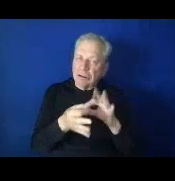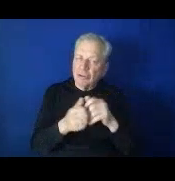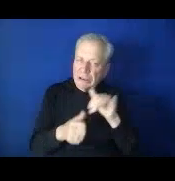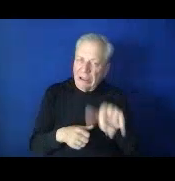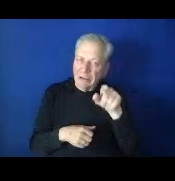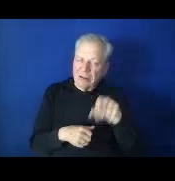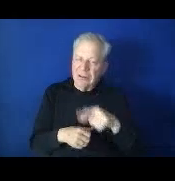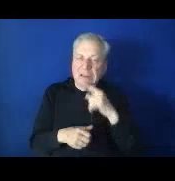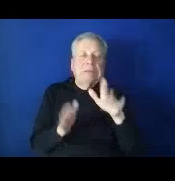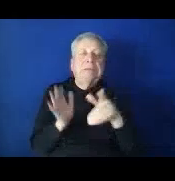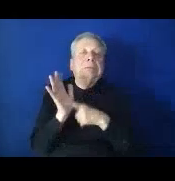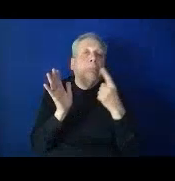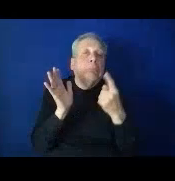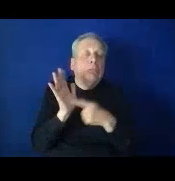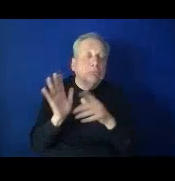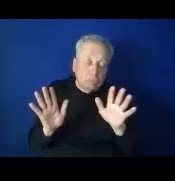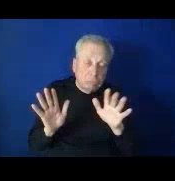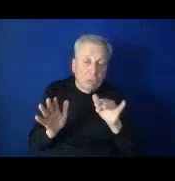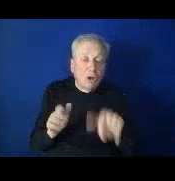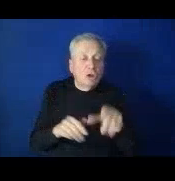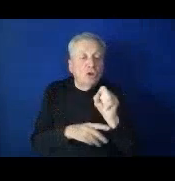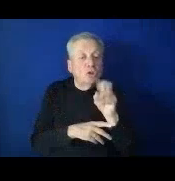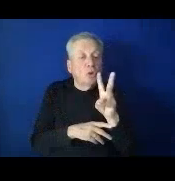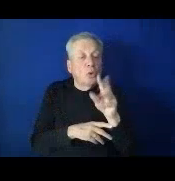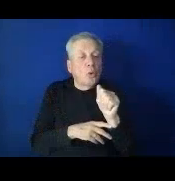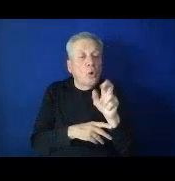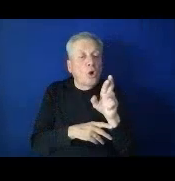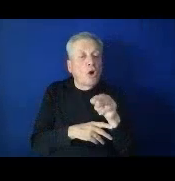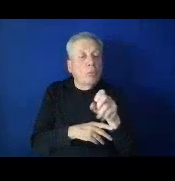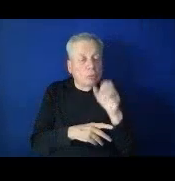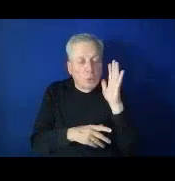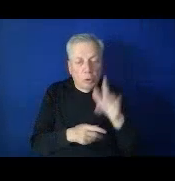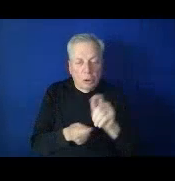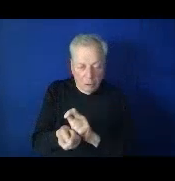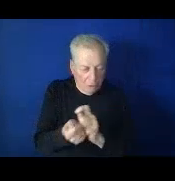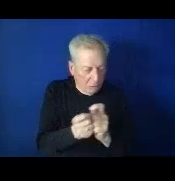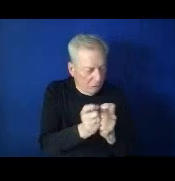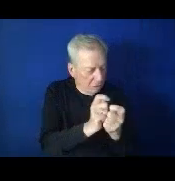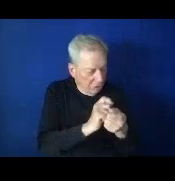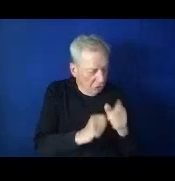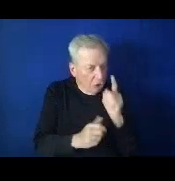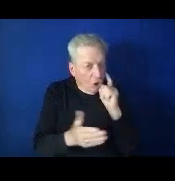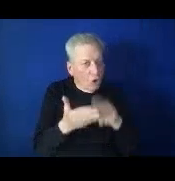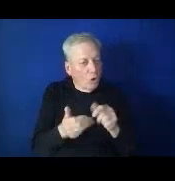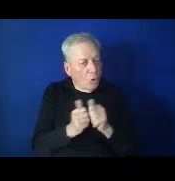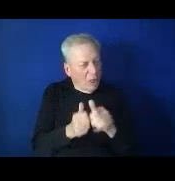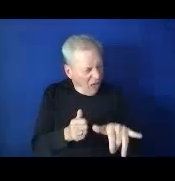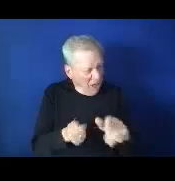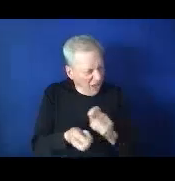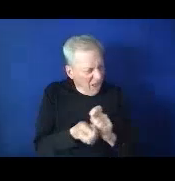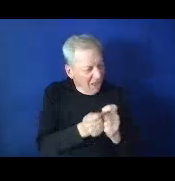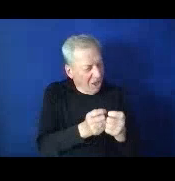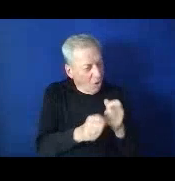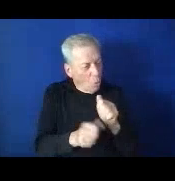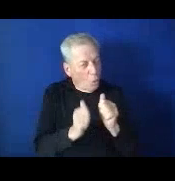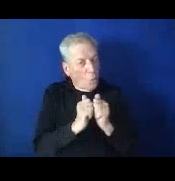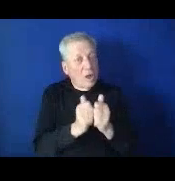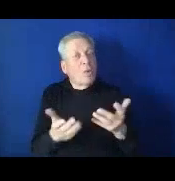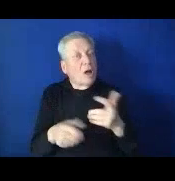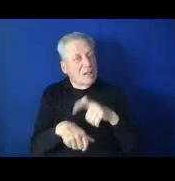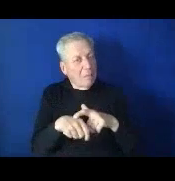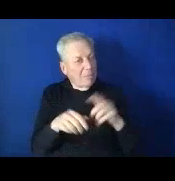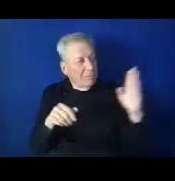sometimes these swarms will migrate with time. You can clearly see them moving with time, both spatially and